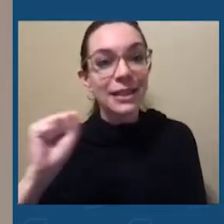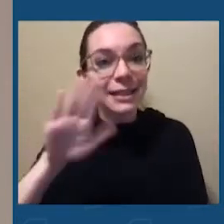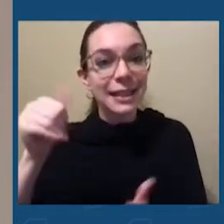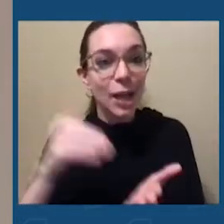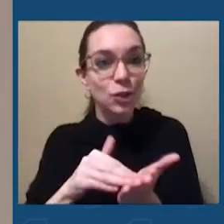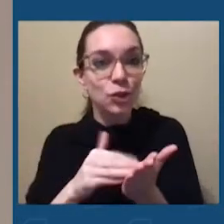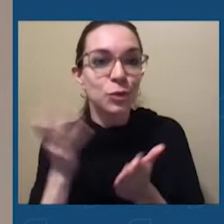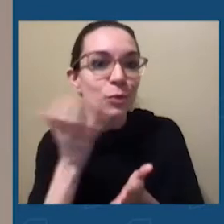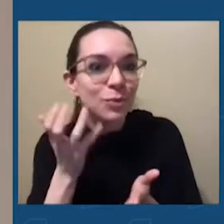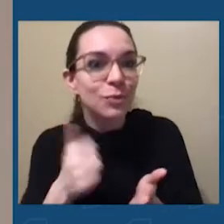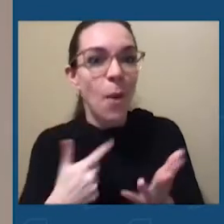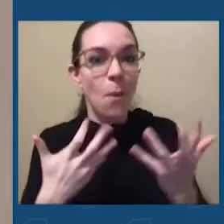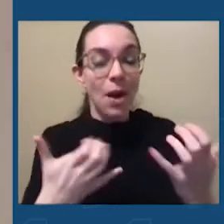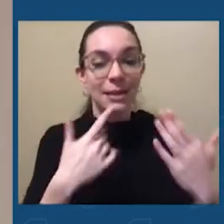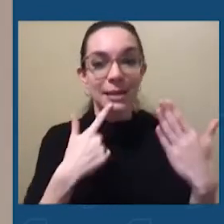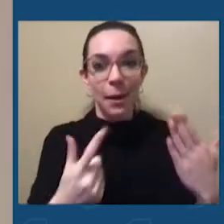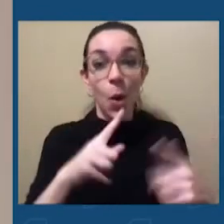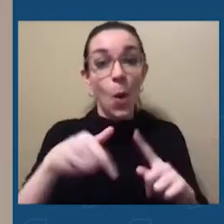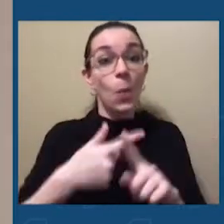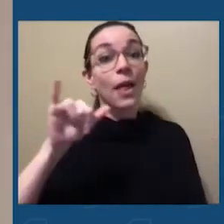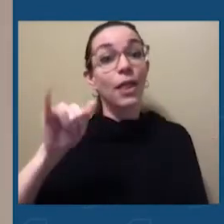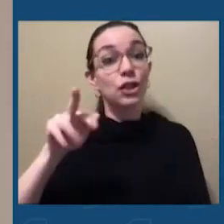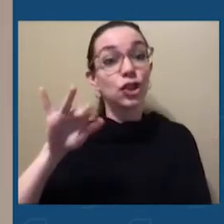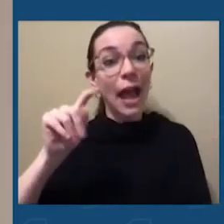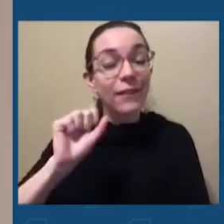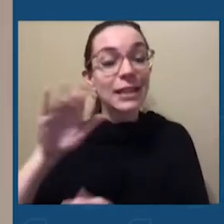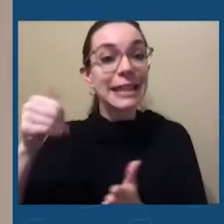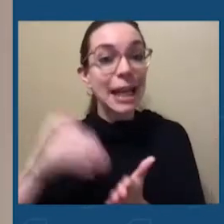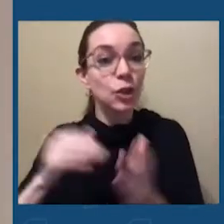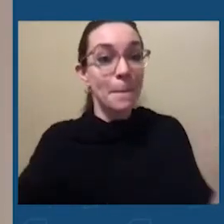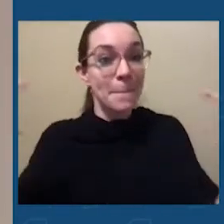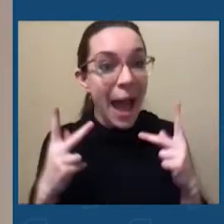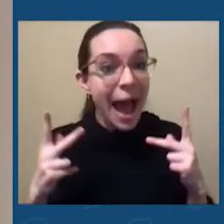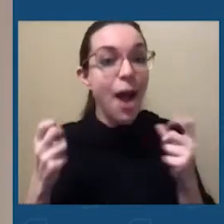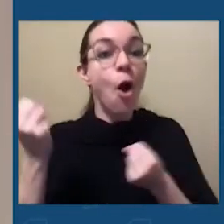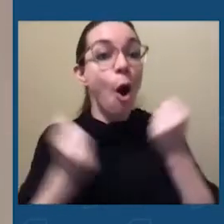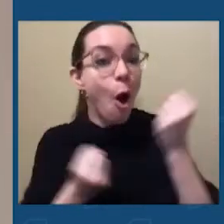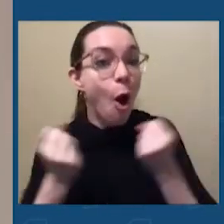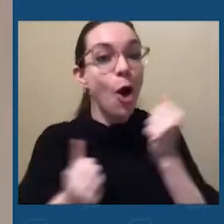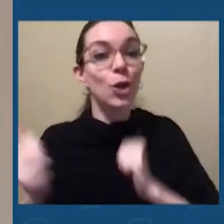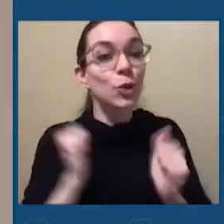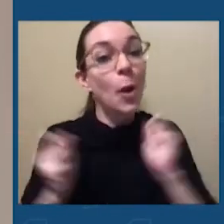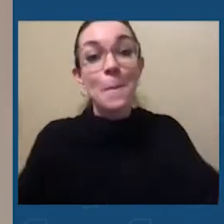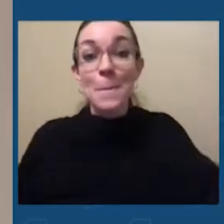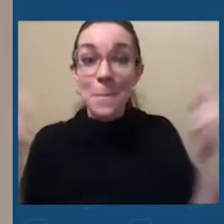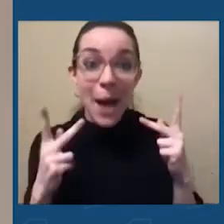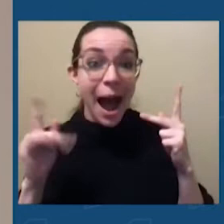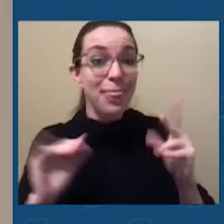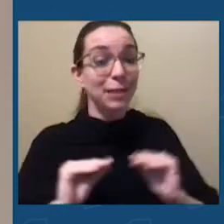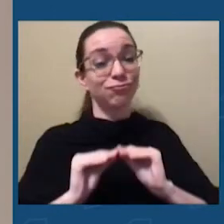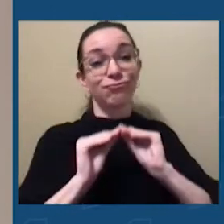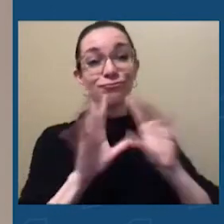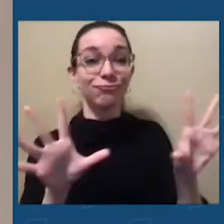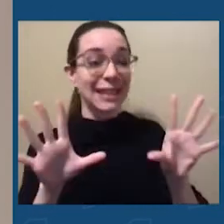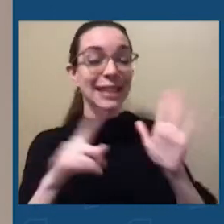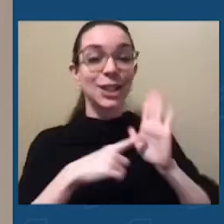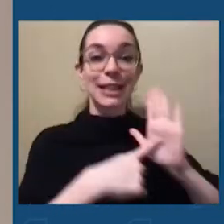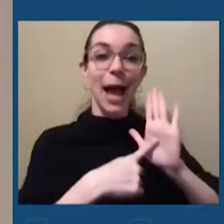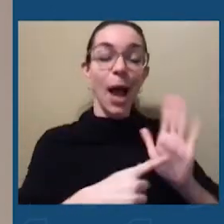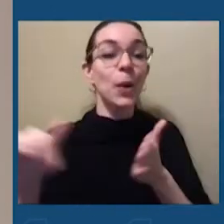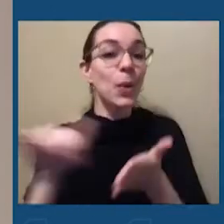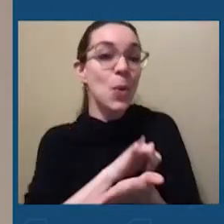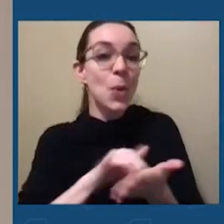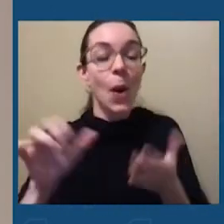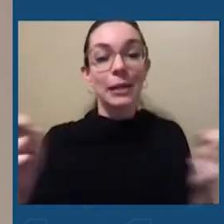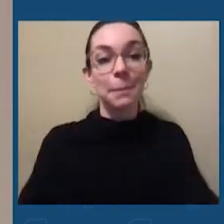say when the Javits Center is back, when the auto show is back, that is the clearest sign that New York is back. So let's give everyone a round